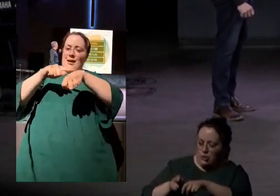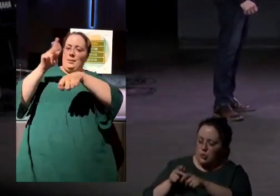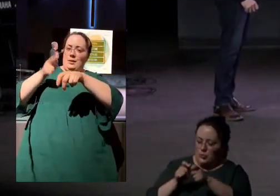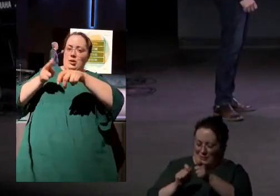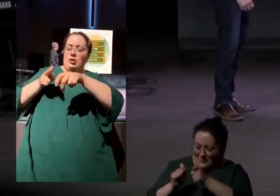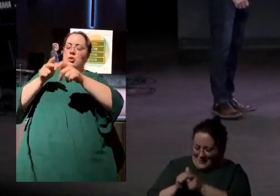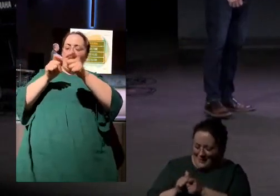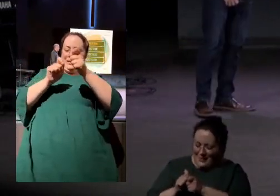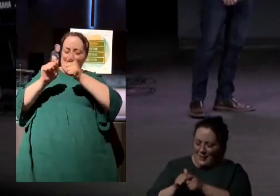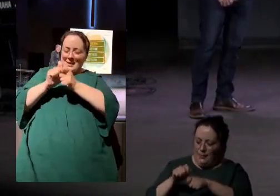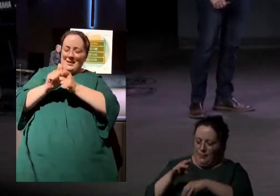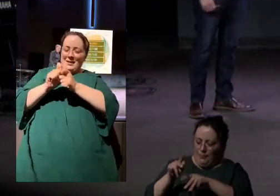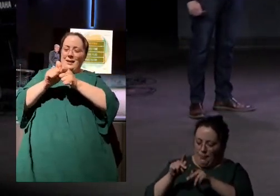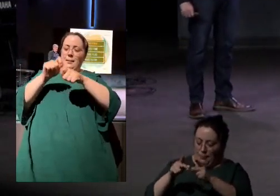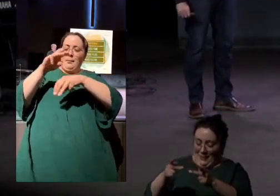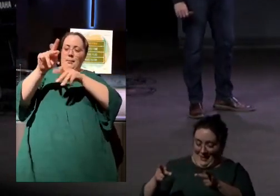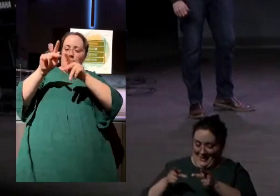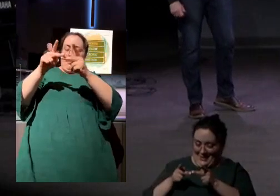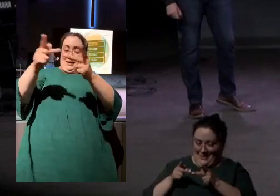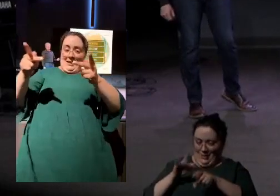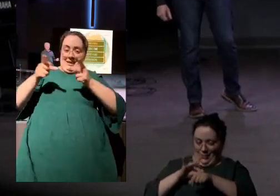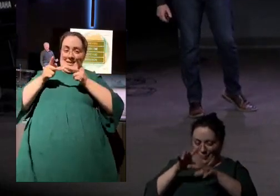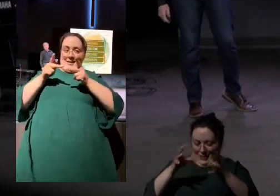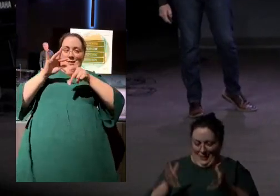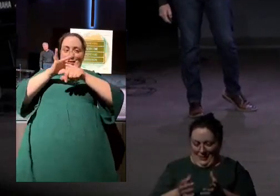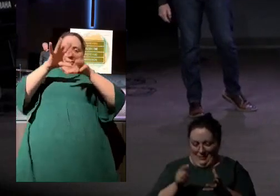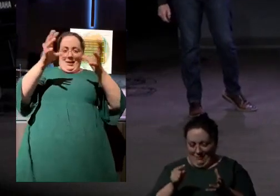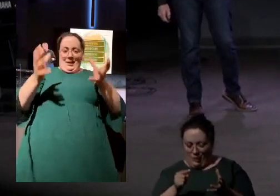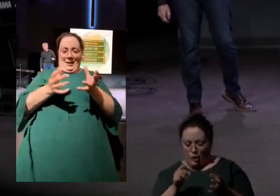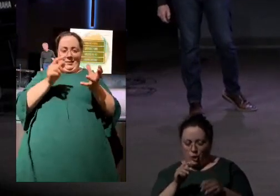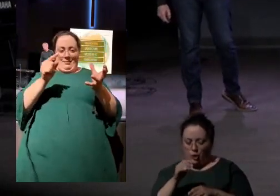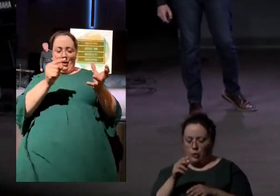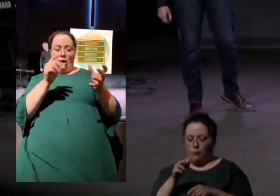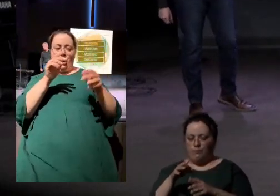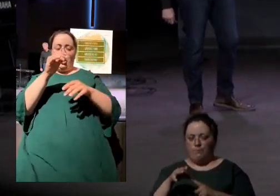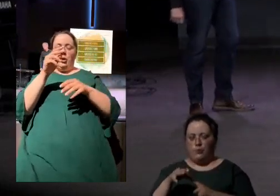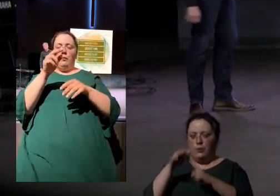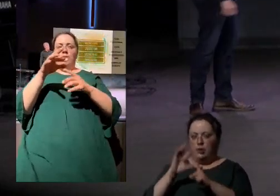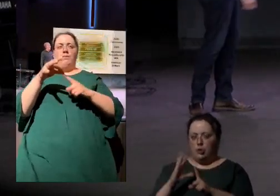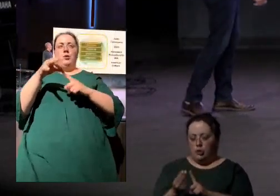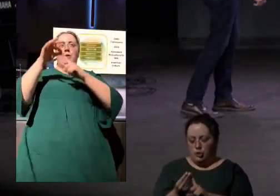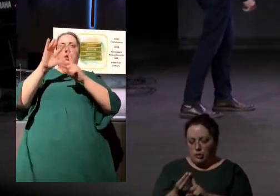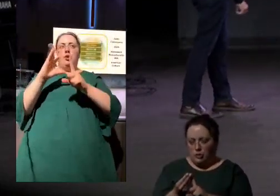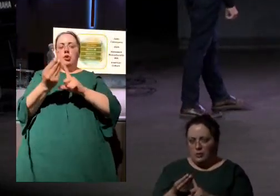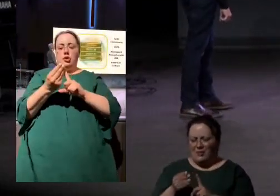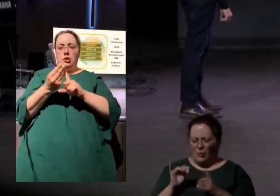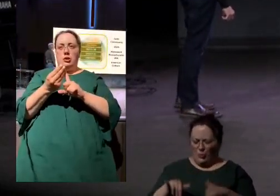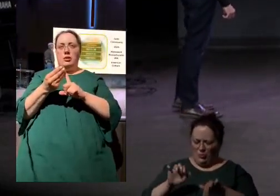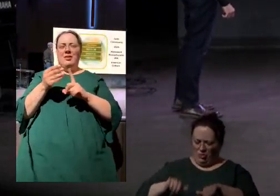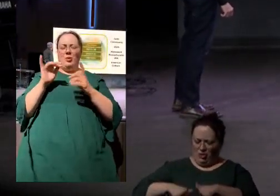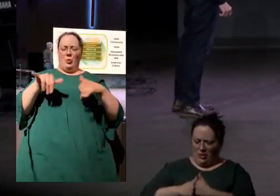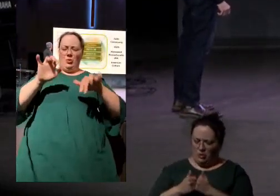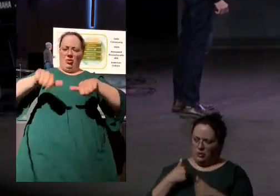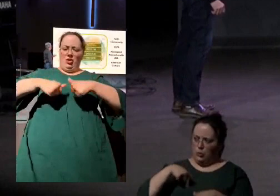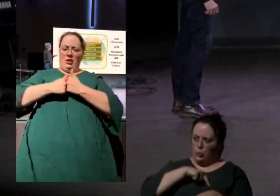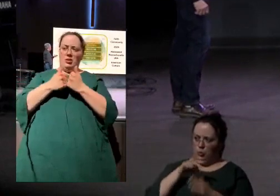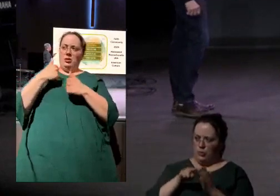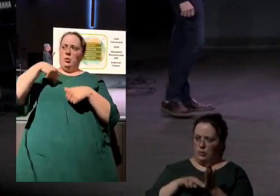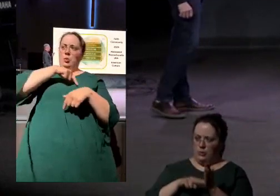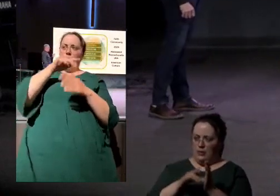specific place on the planet, in a unique culture. And this is our challenge. The